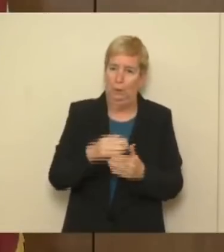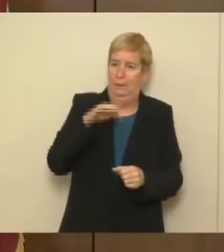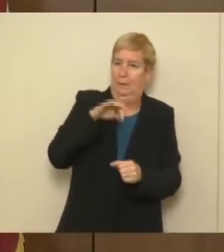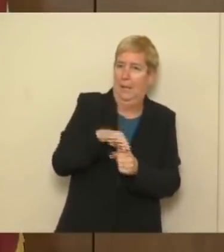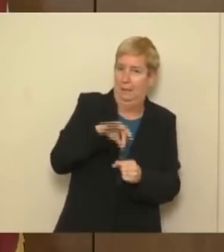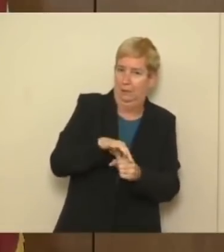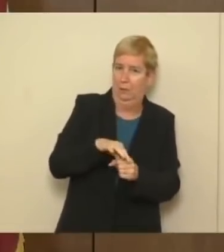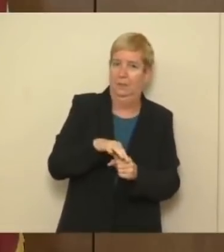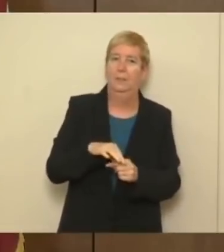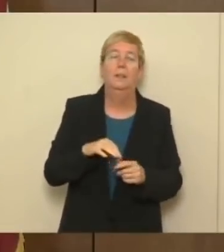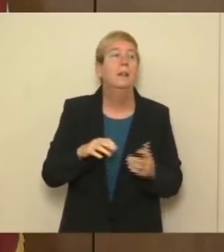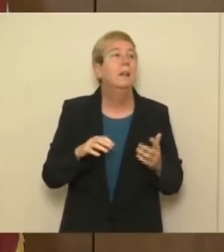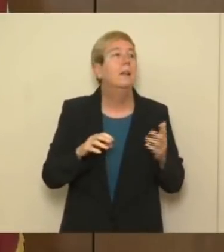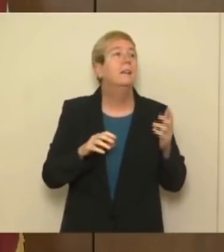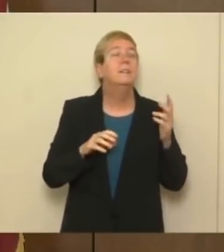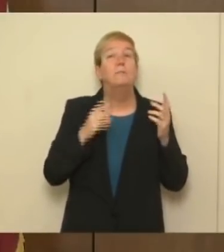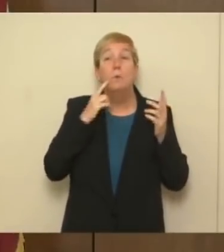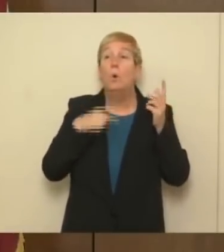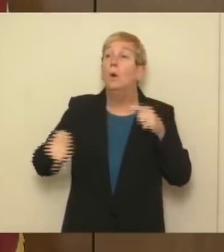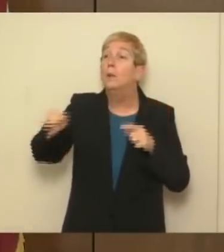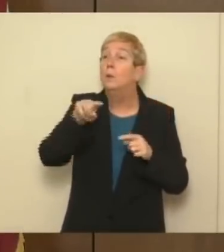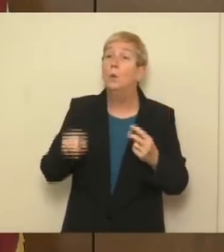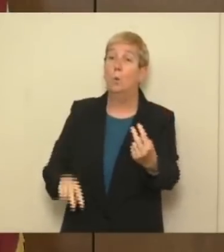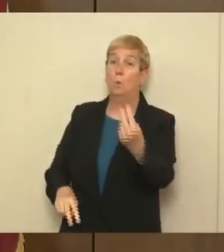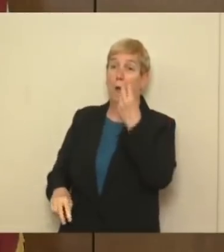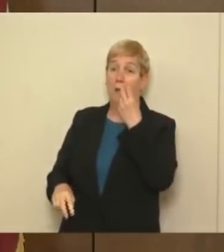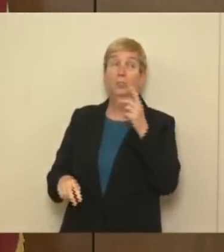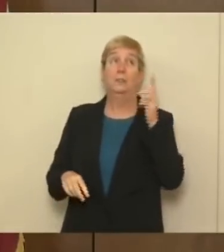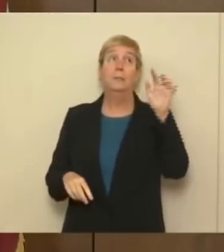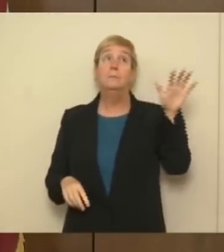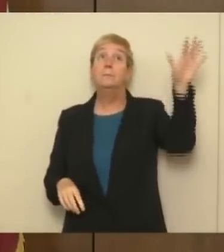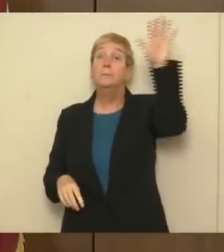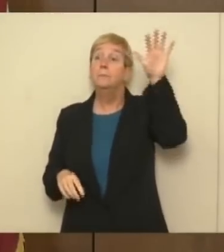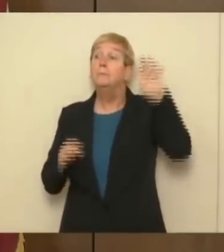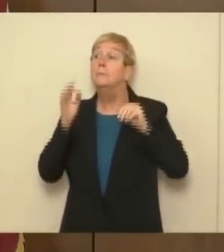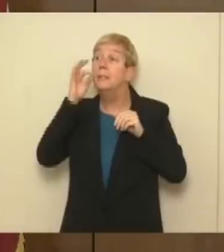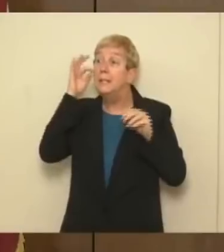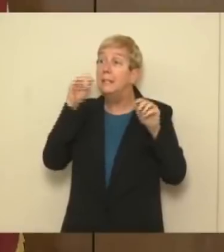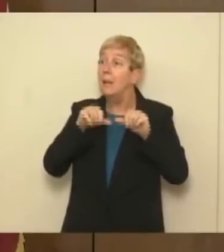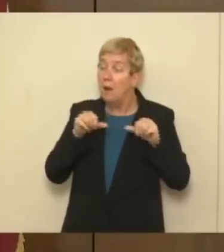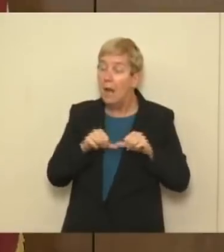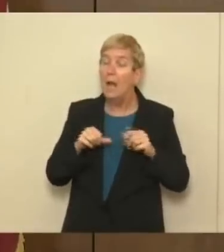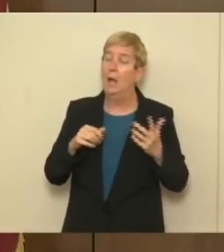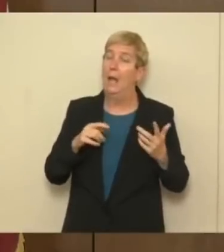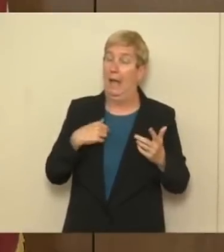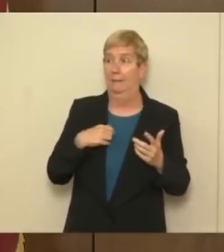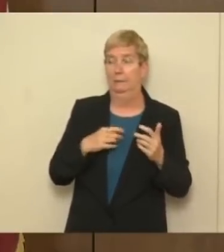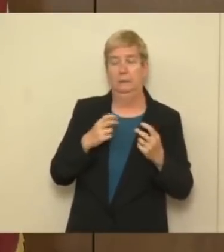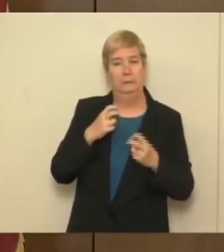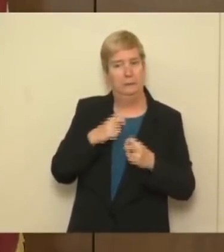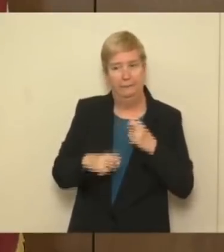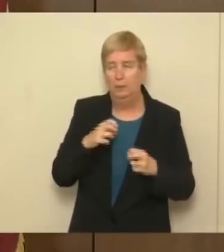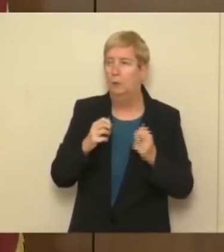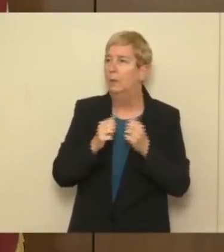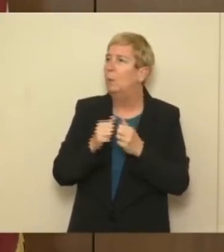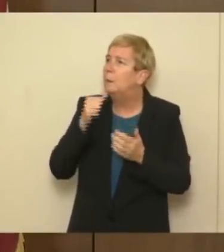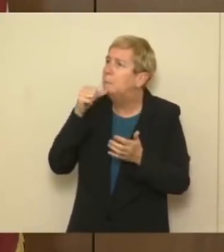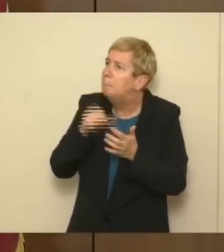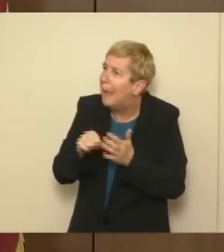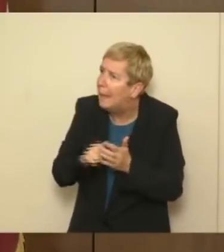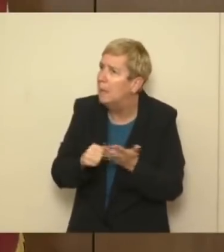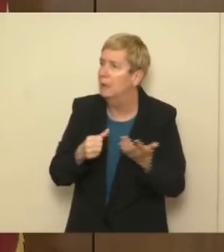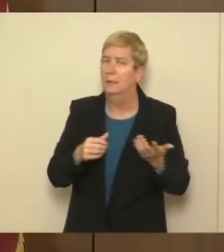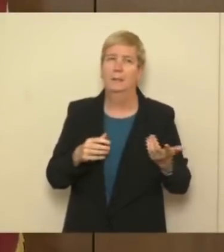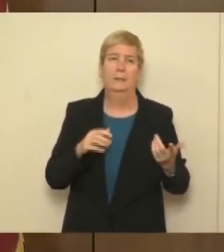for New Mexicans looking at this, in sovereign nations, we have real difficulty just in basic mail delivery. So if that's